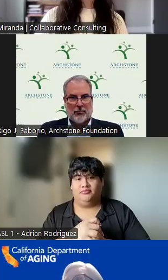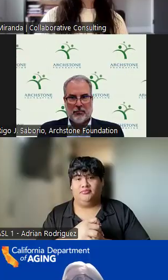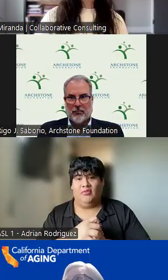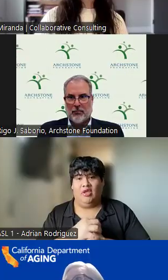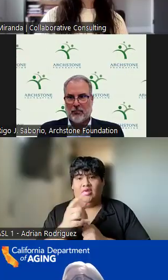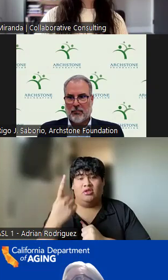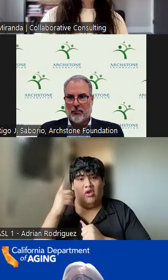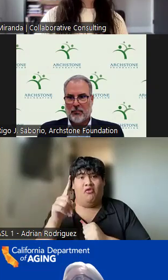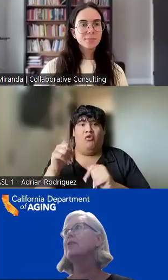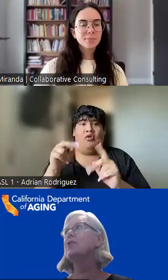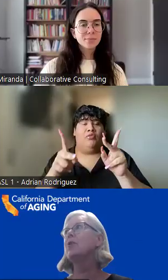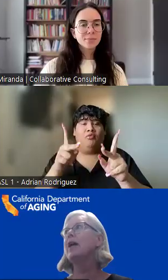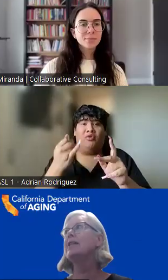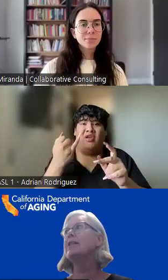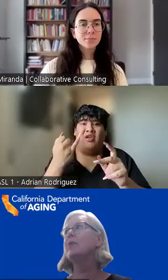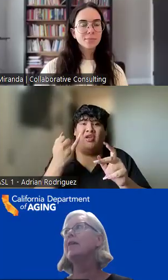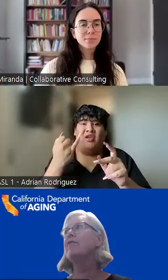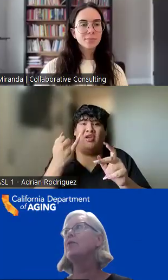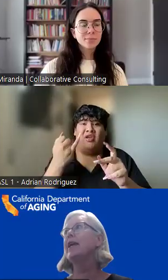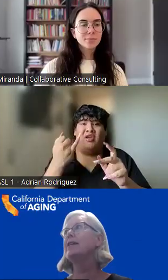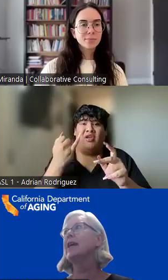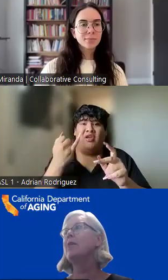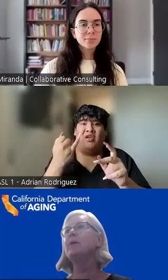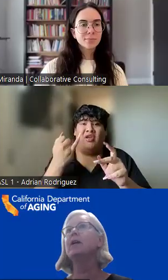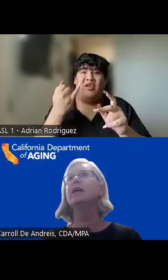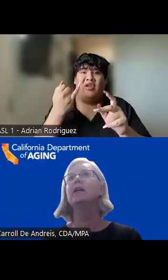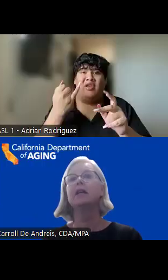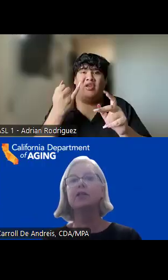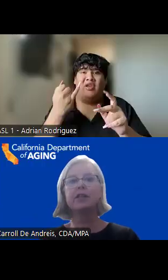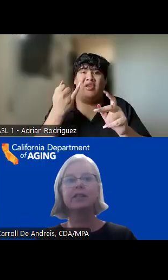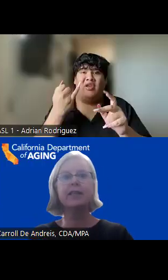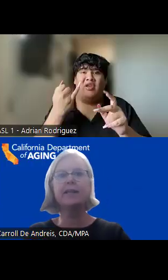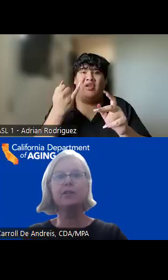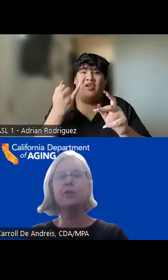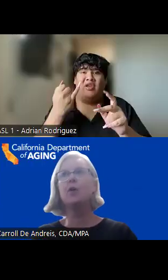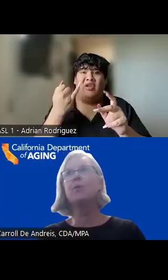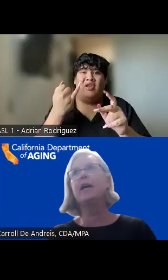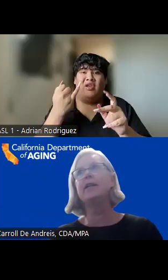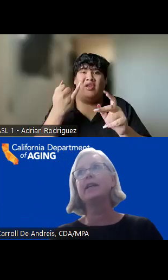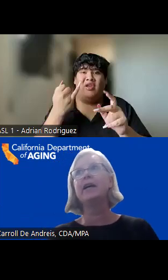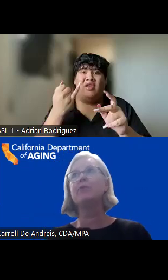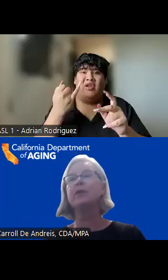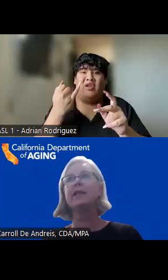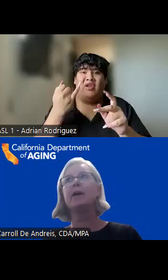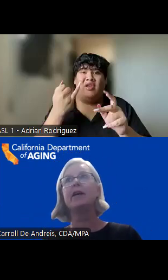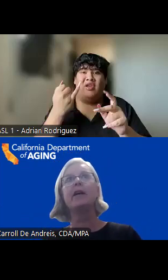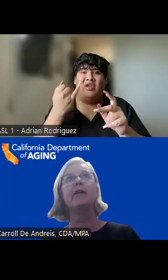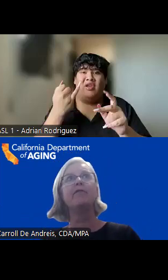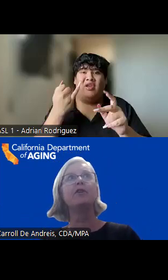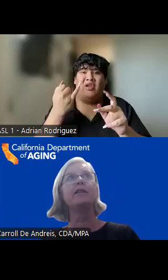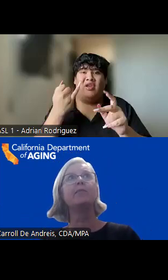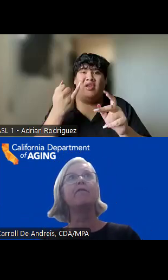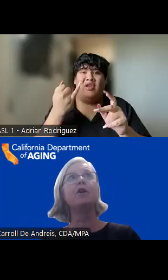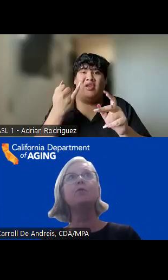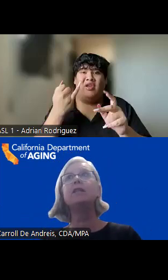comment period. So I see we have a few hands up. Just letting you know that to attend by,